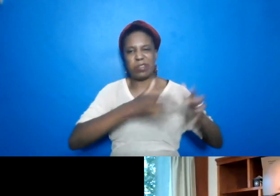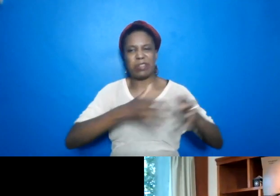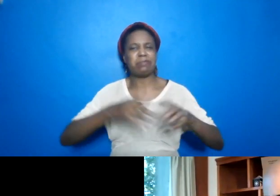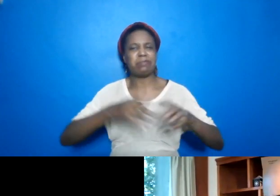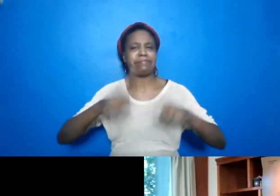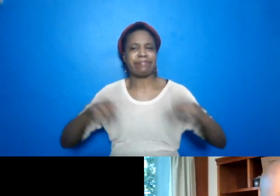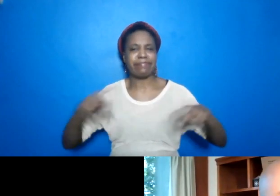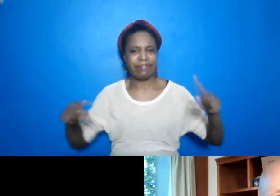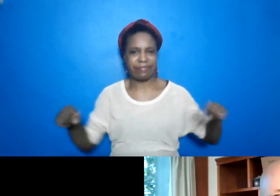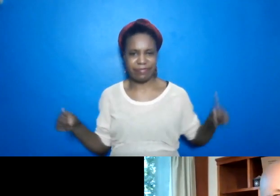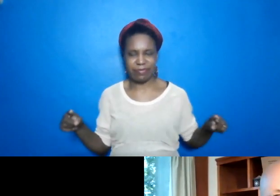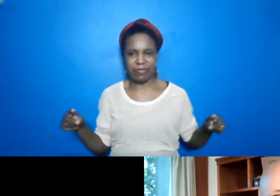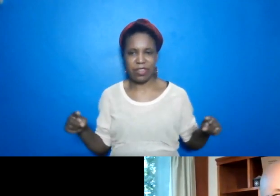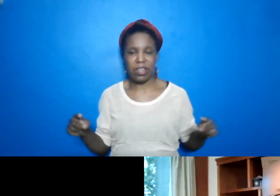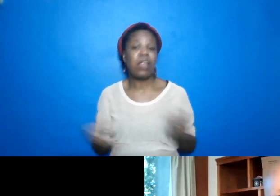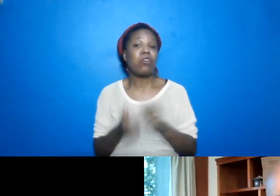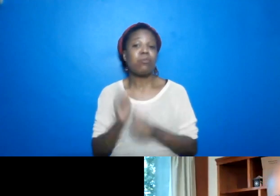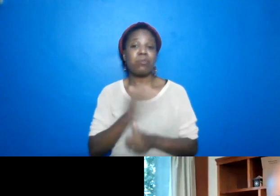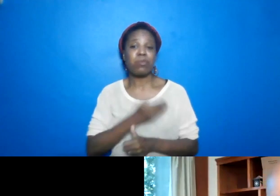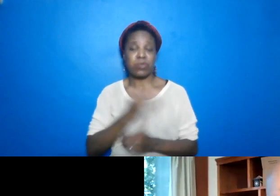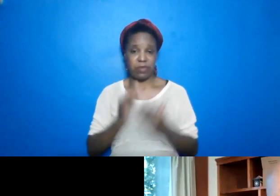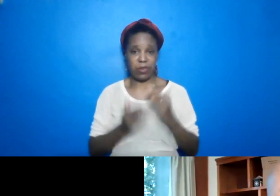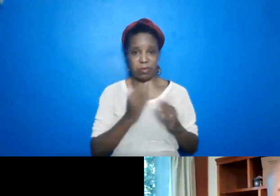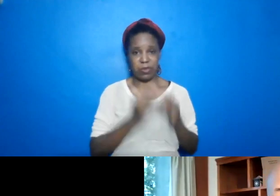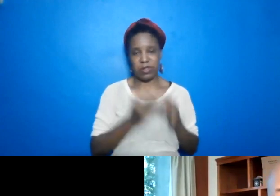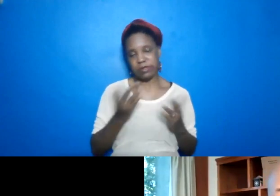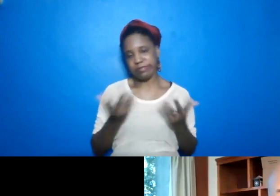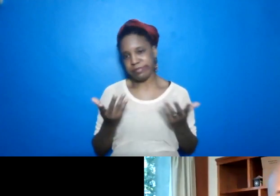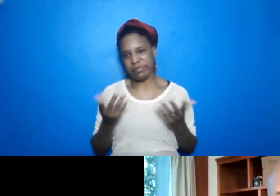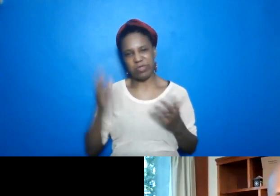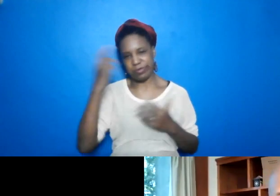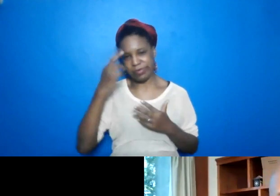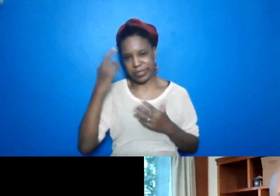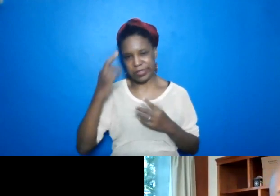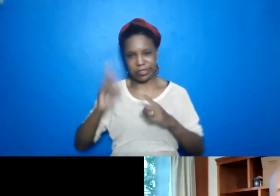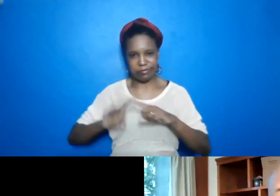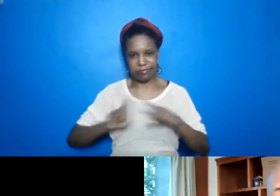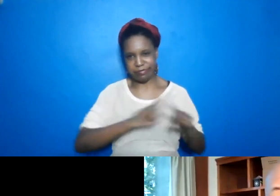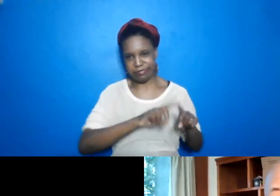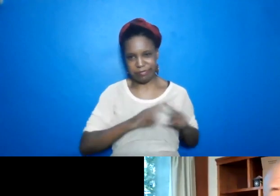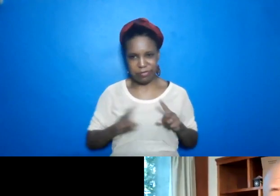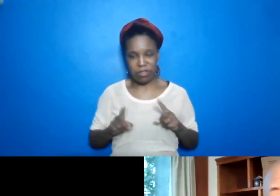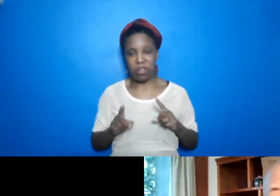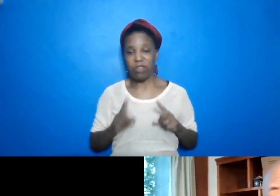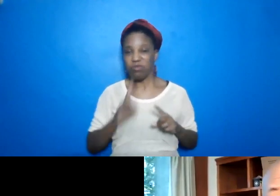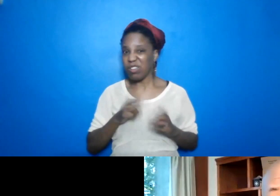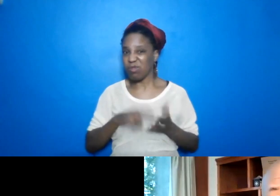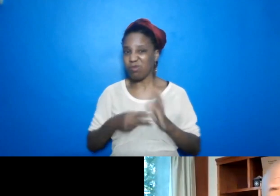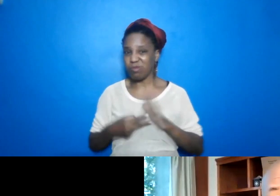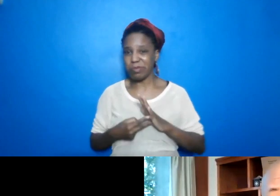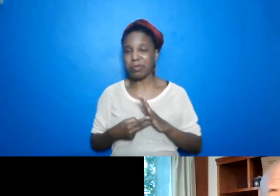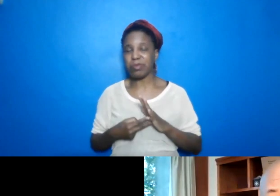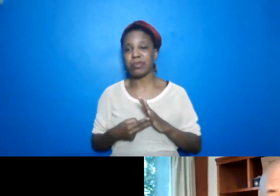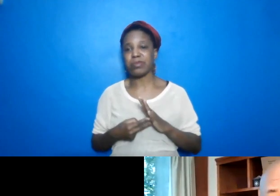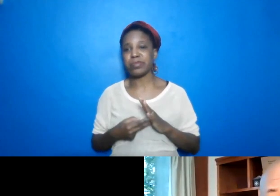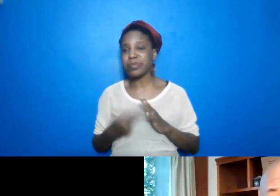different reasons, for policy reasons, for mostly because of intention, there are very few communities that